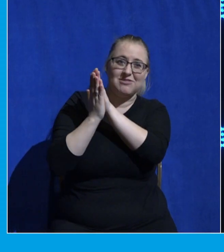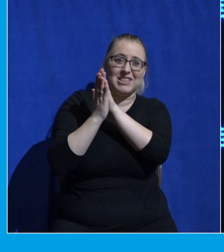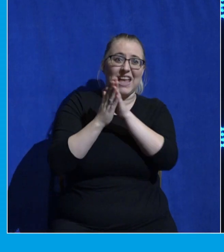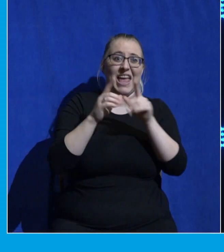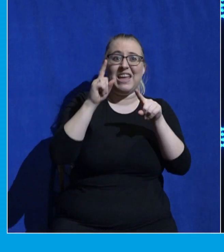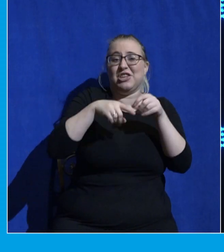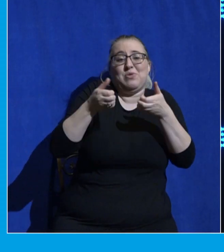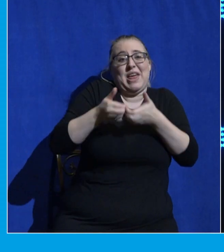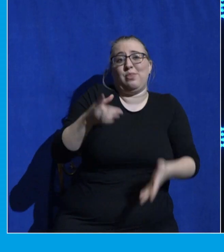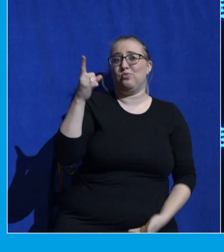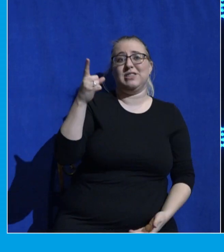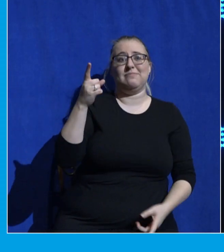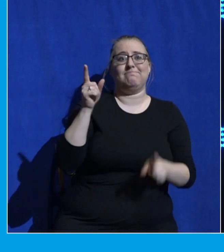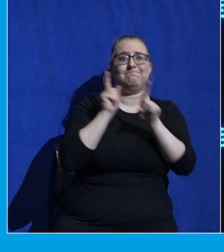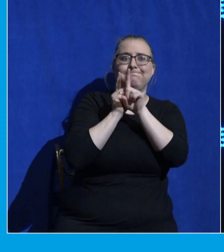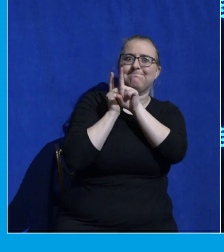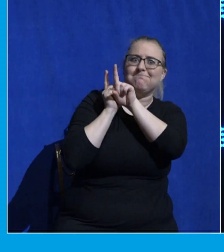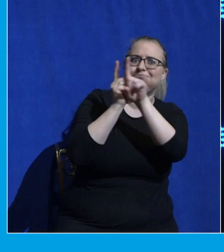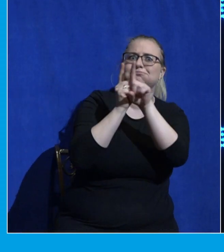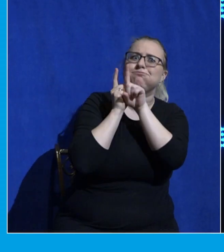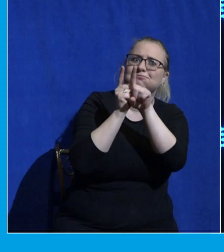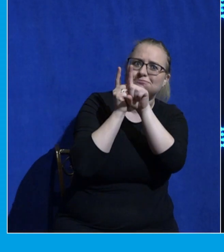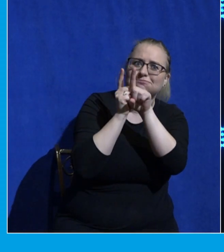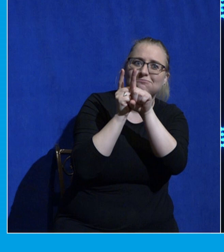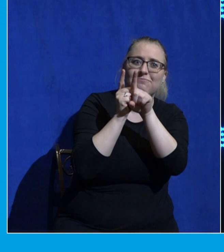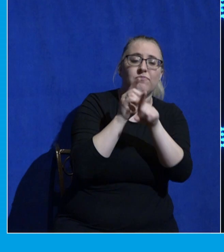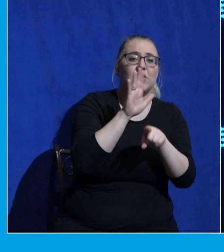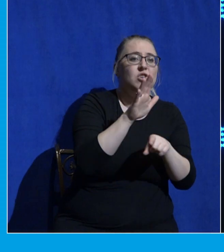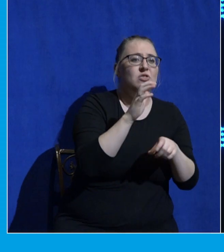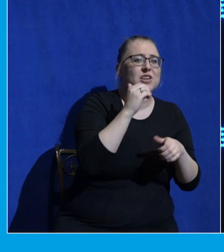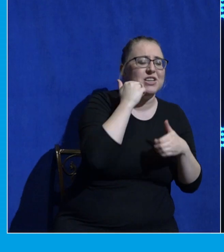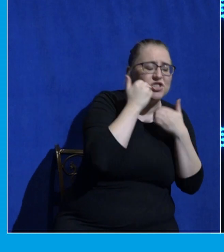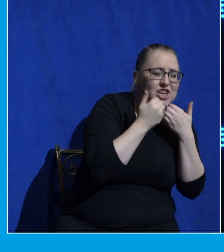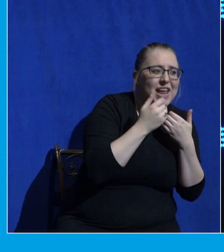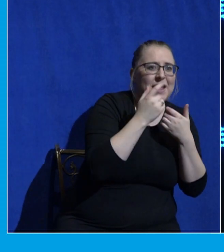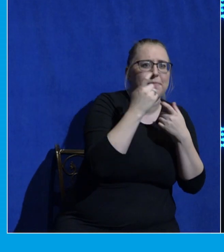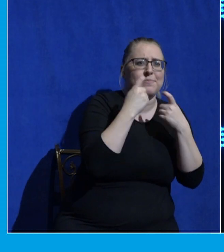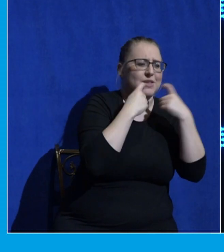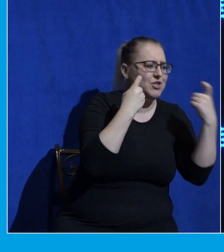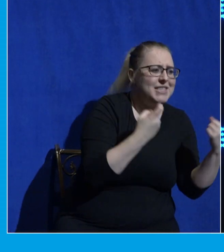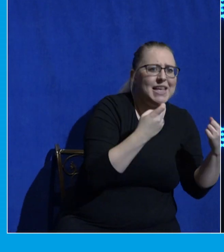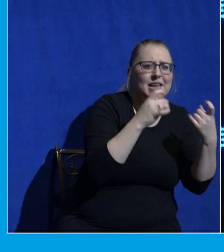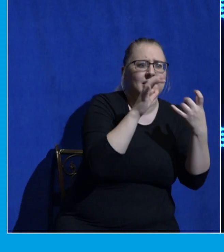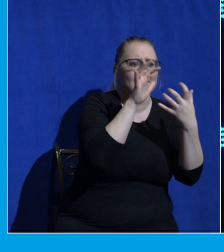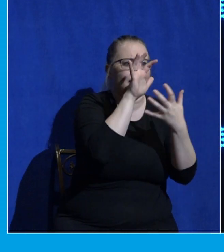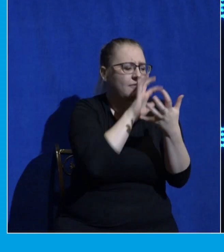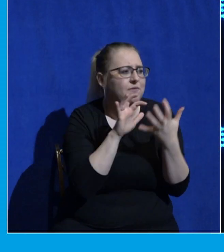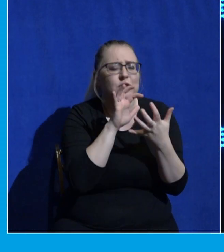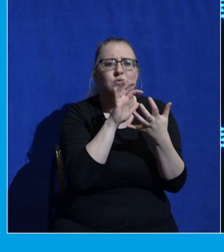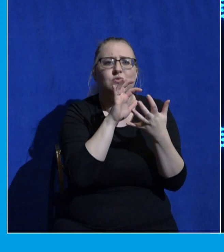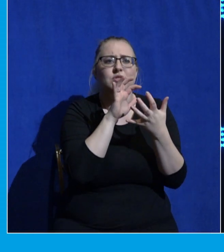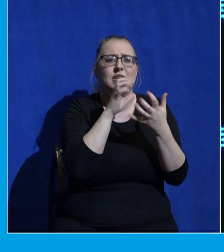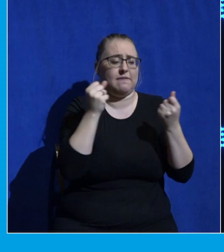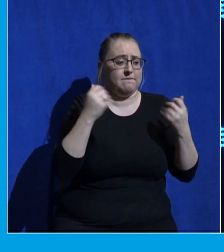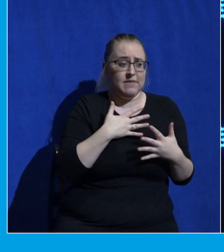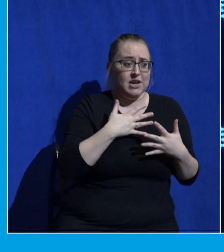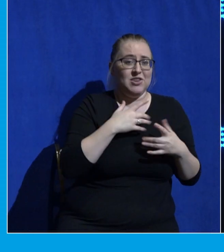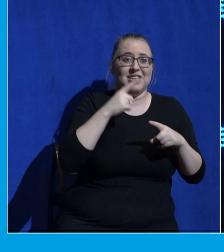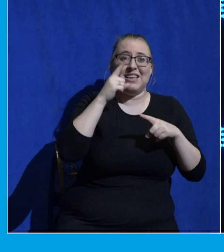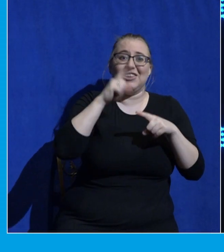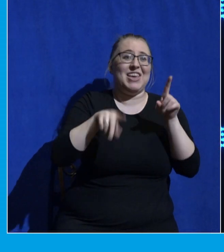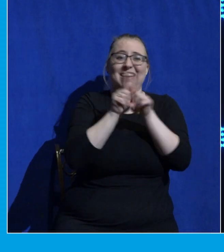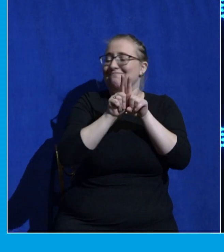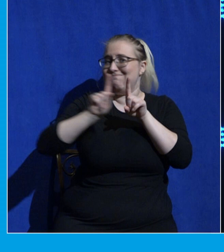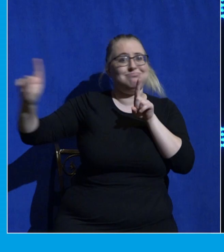him. Your shame can't shake him. Your sin can't shake him. Your confusion can't shake him. Your fears can't shake